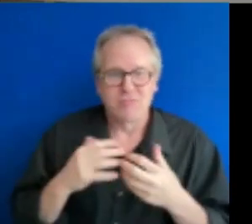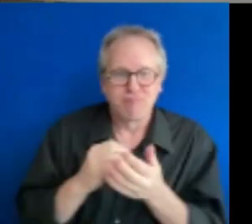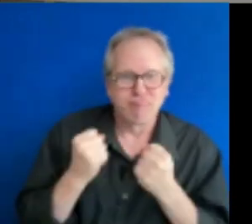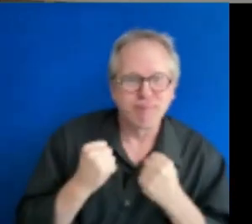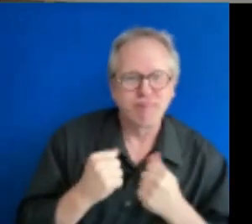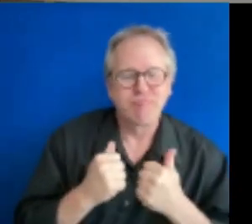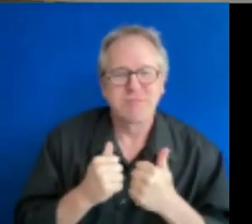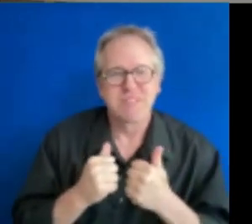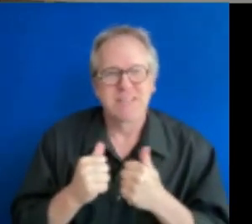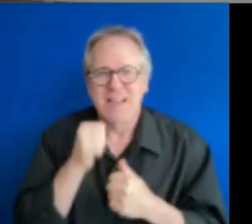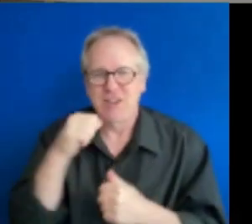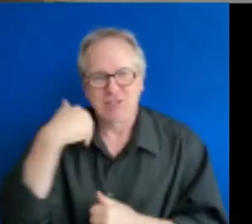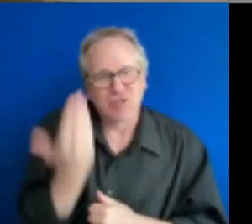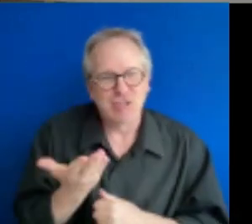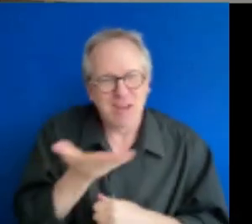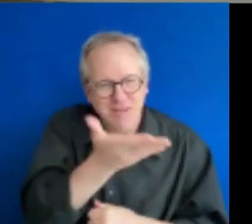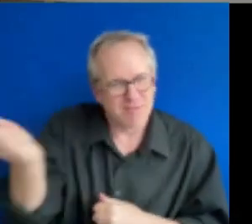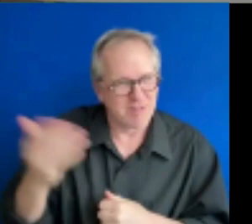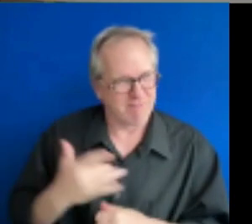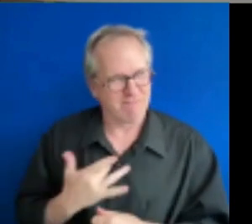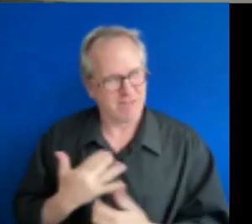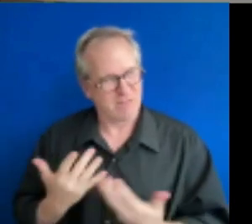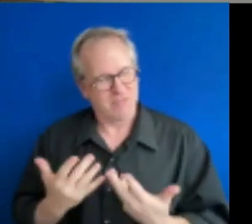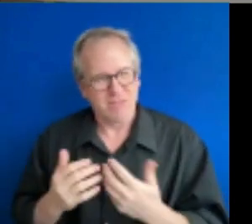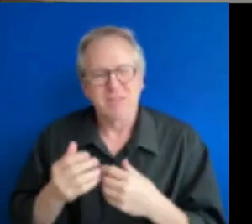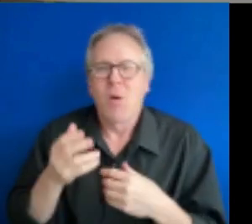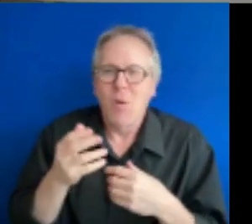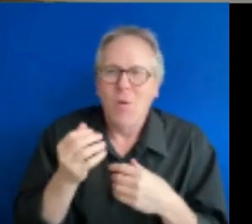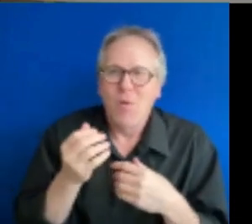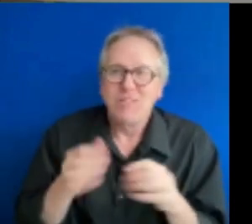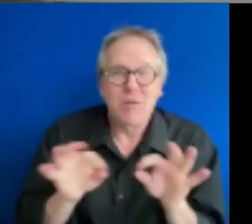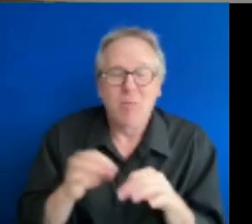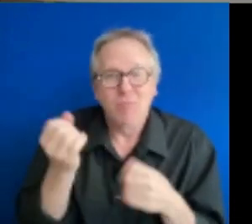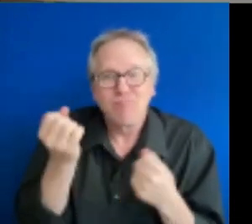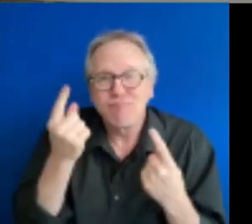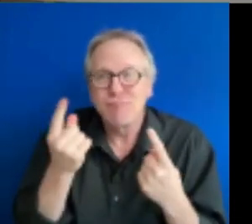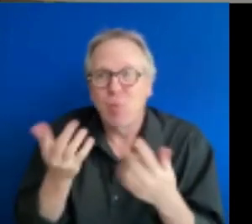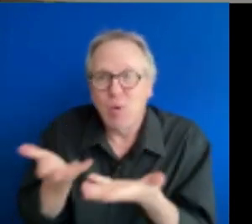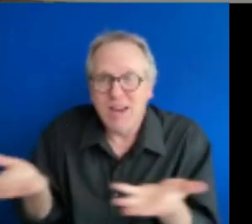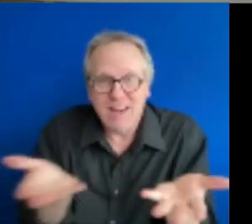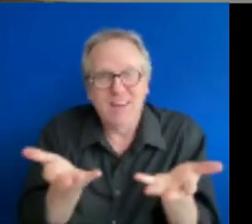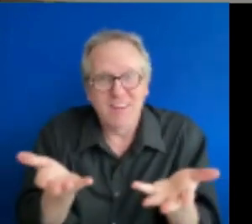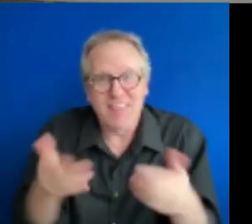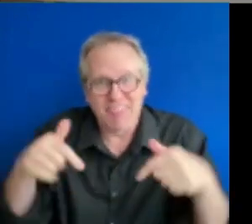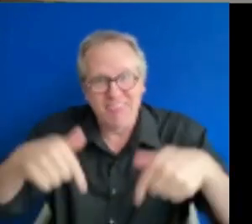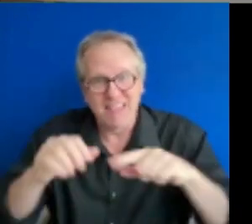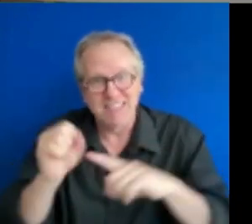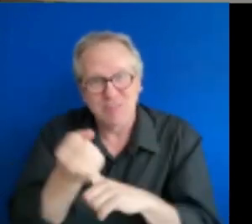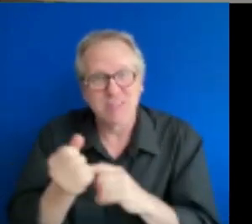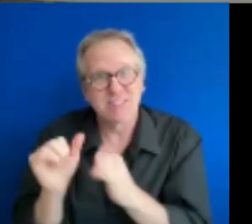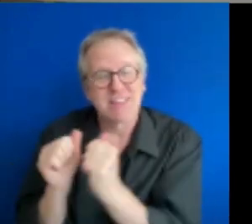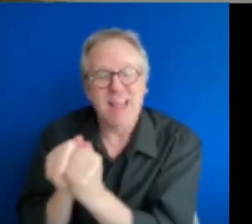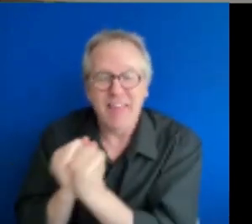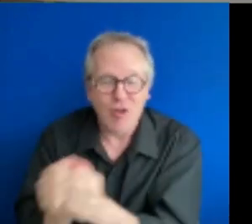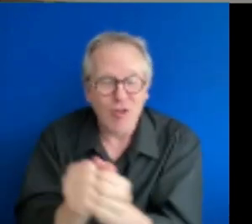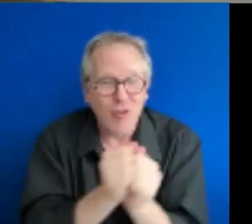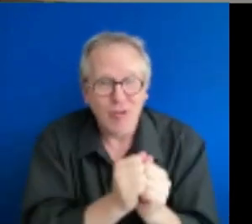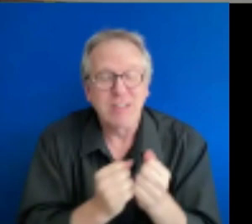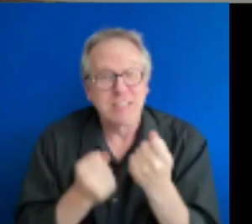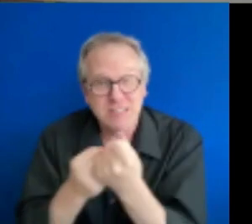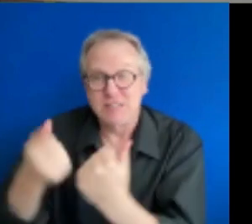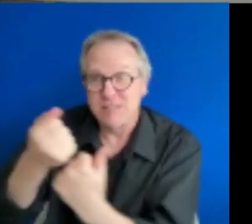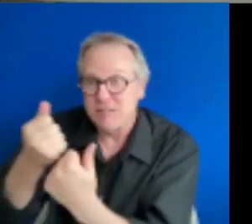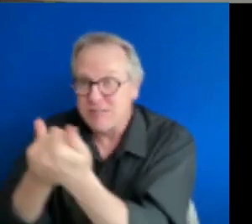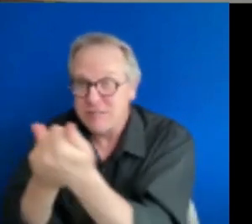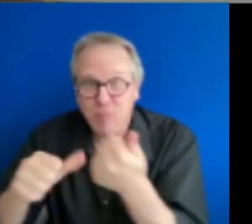and not shamed, understanding that we're all in this together, and that by supporting each other, we lift